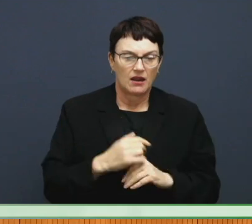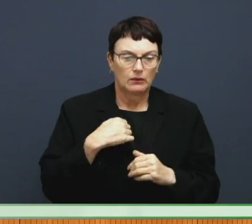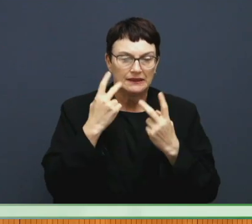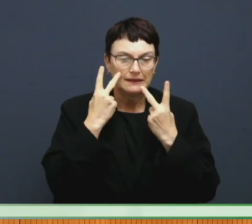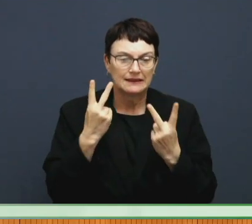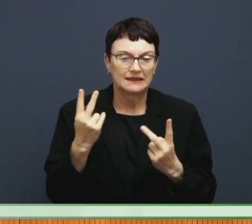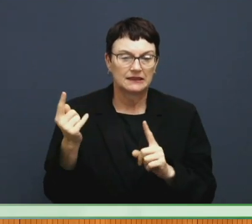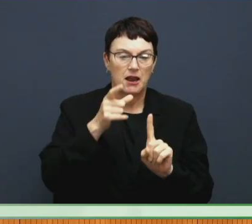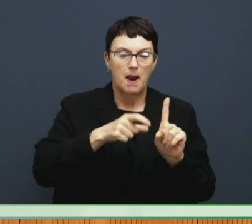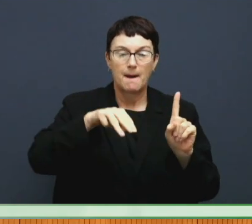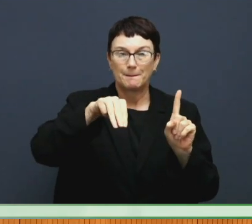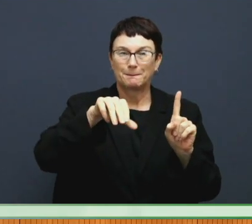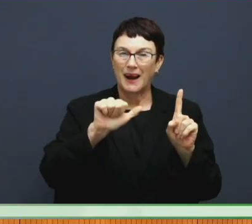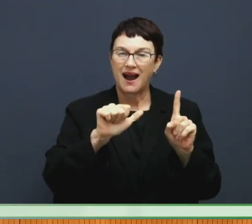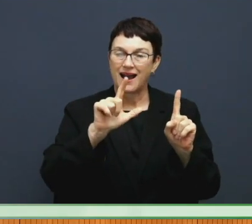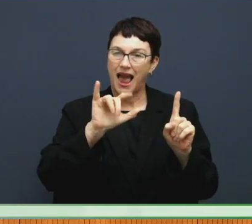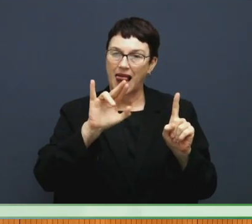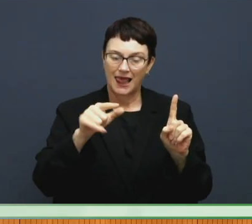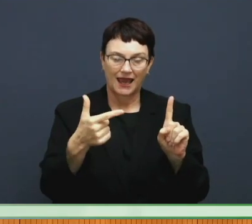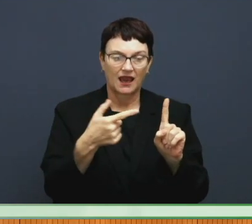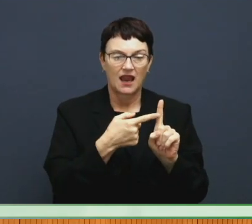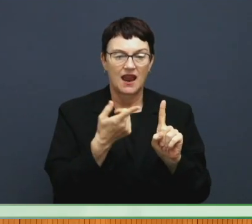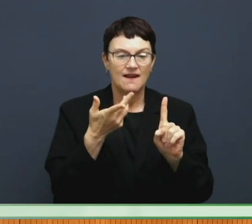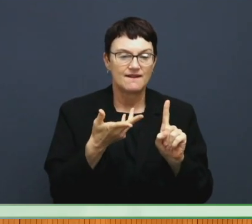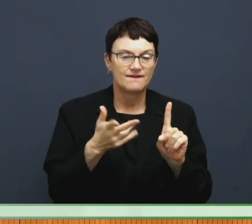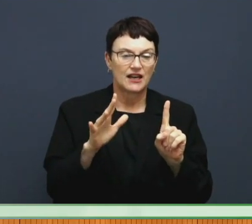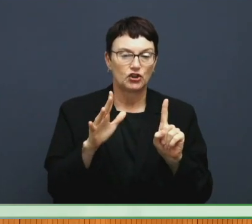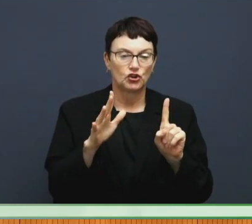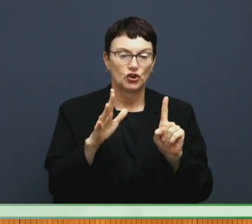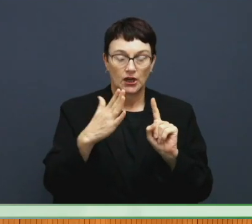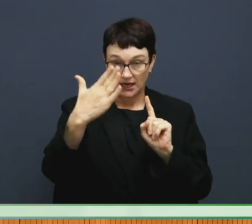a technical backbone and then to a training